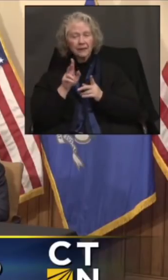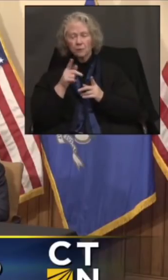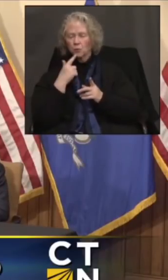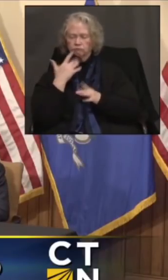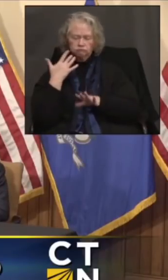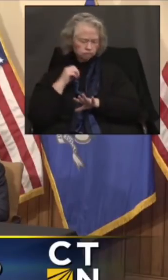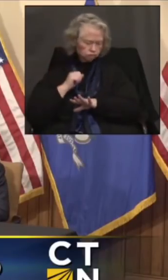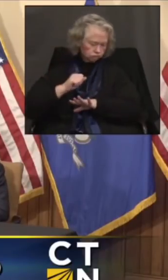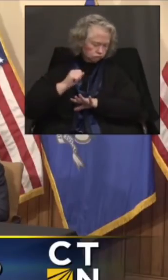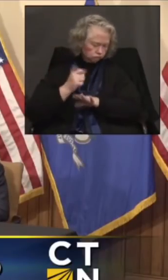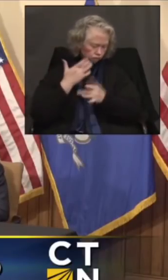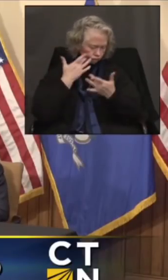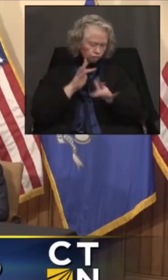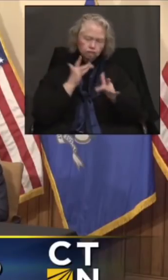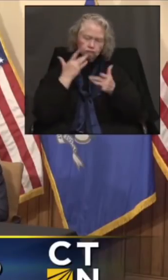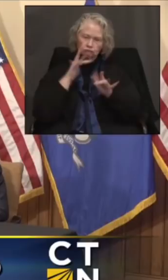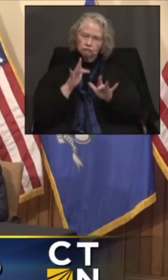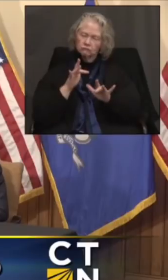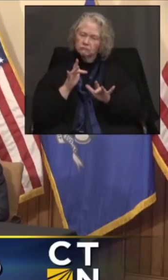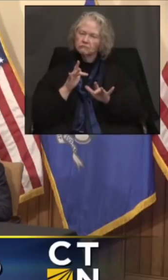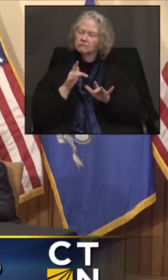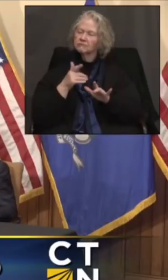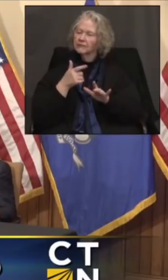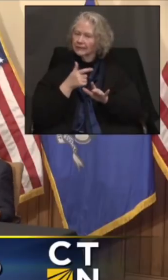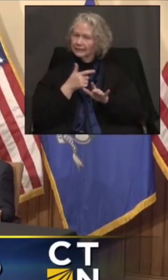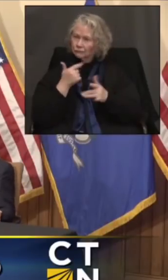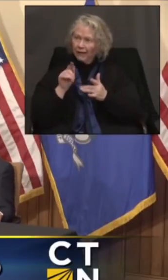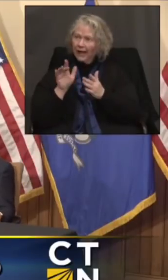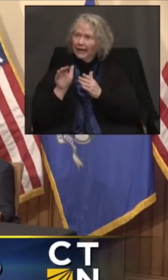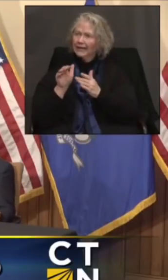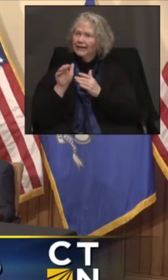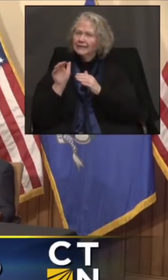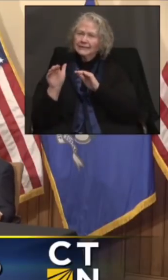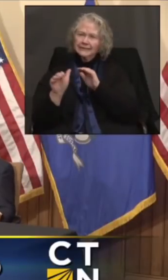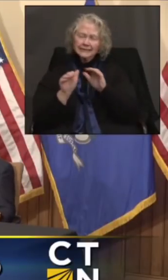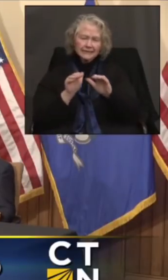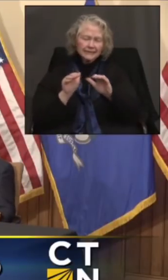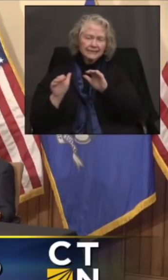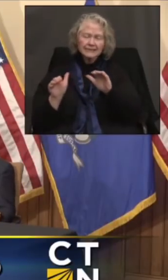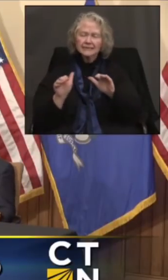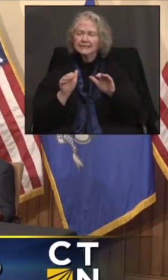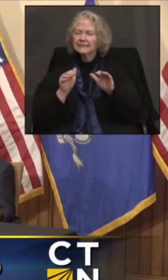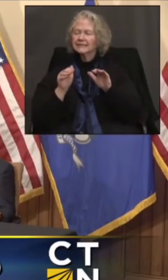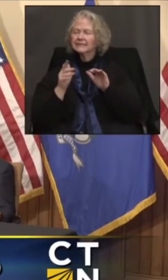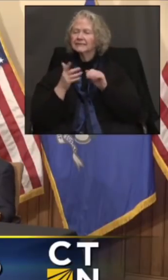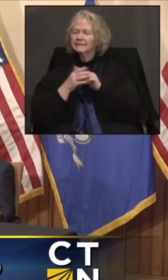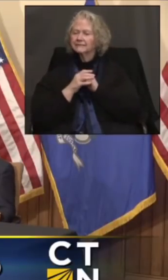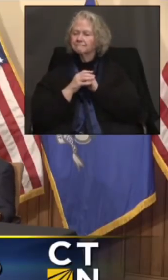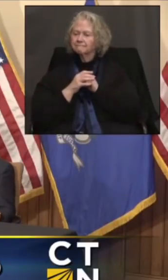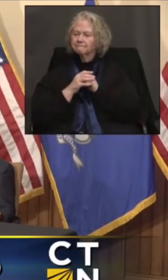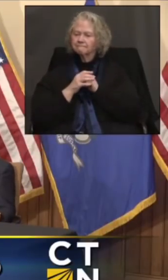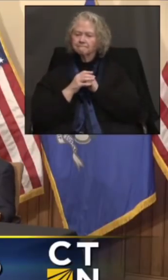vaccinated? When you go there and you do your outreach, and